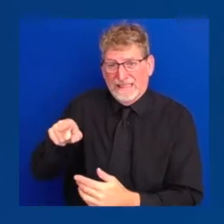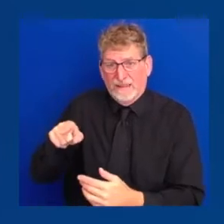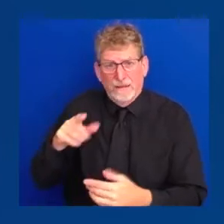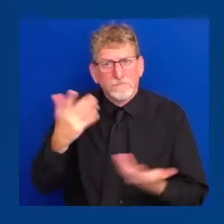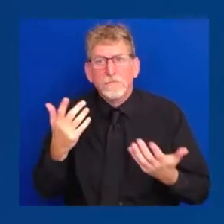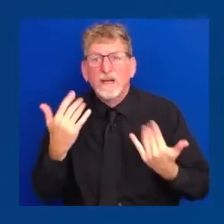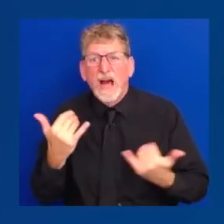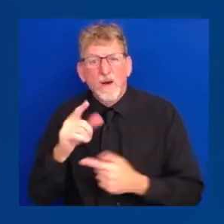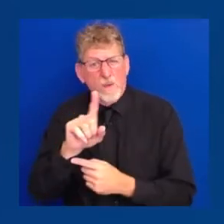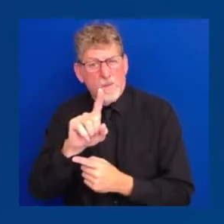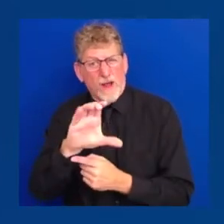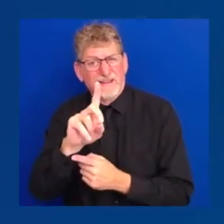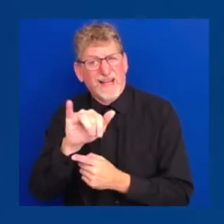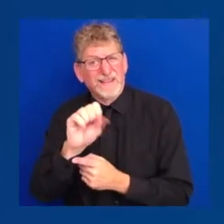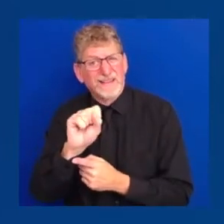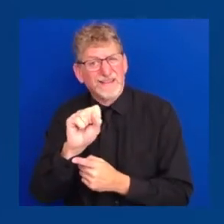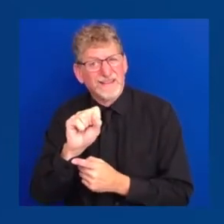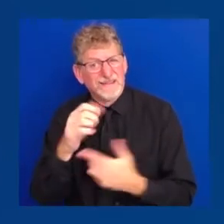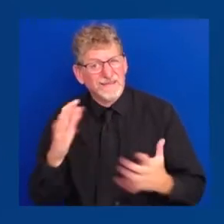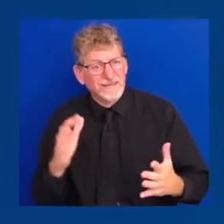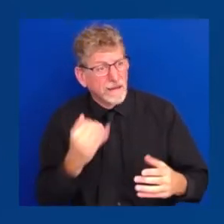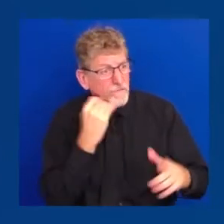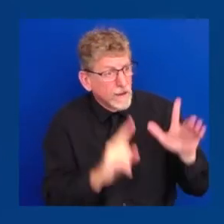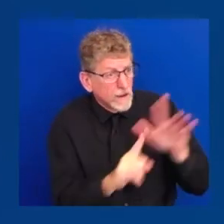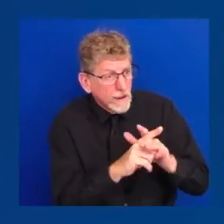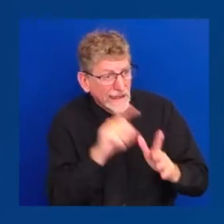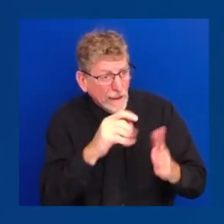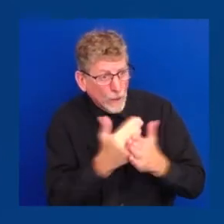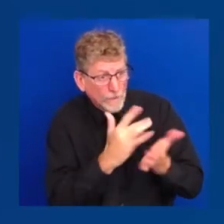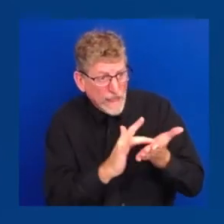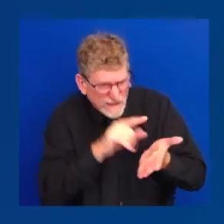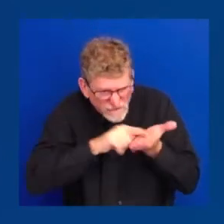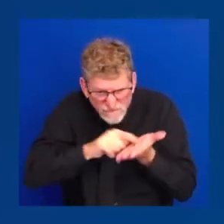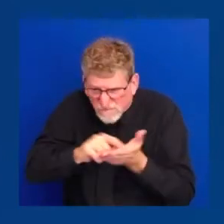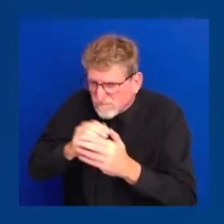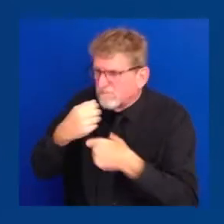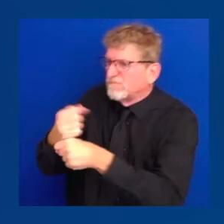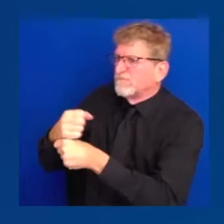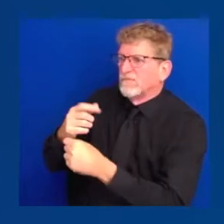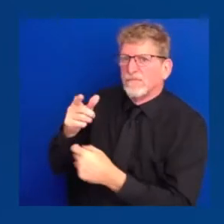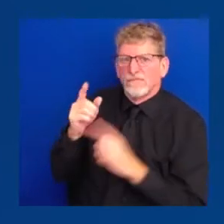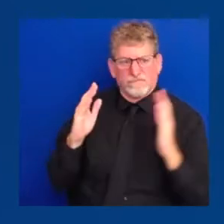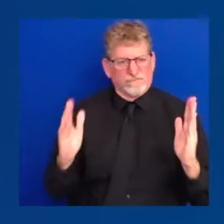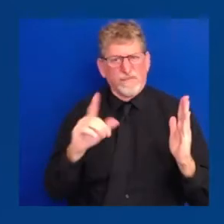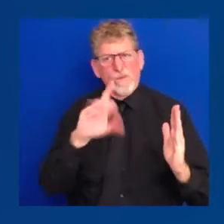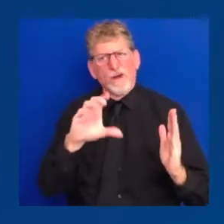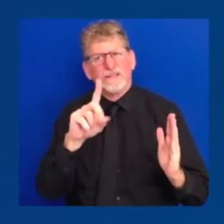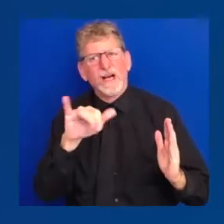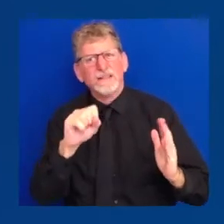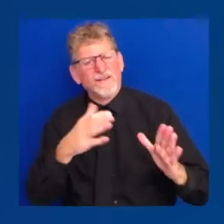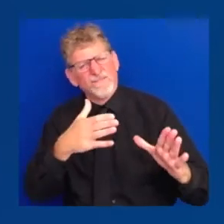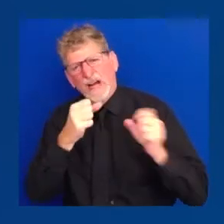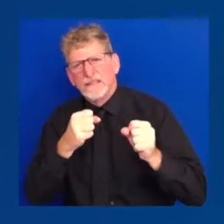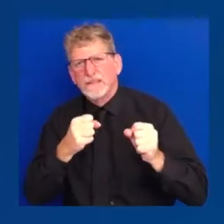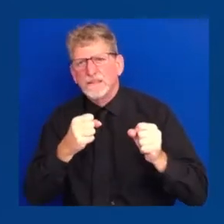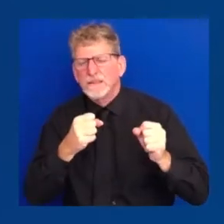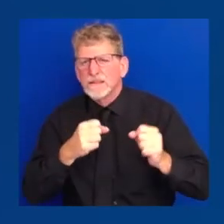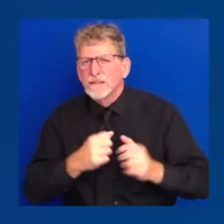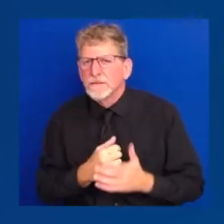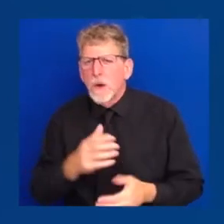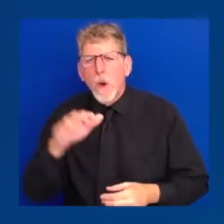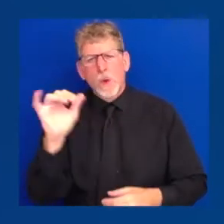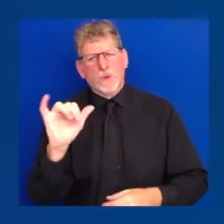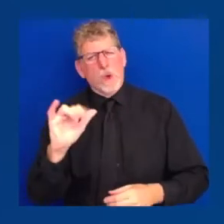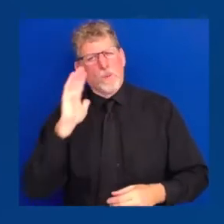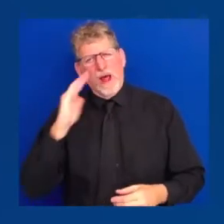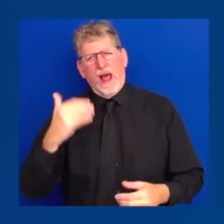these efforts. The President's plan also creates new stockpiles of at-home tests, antiviral pills, and